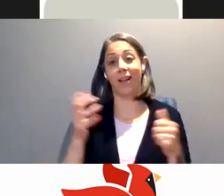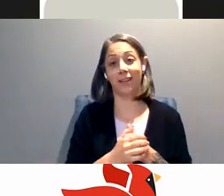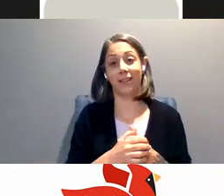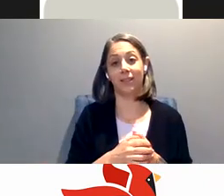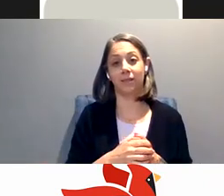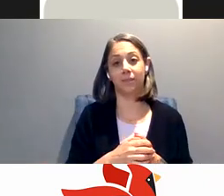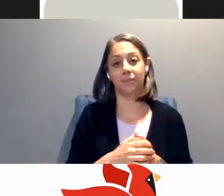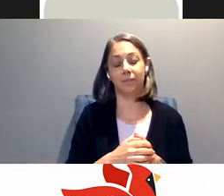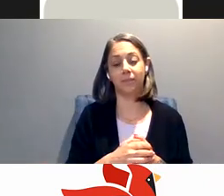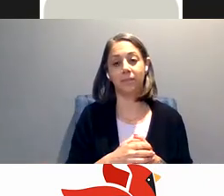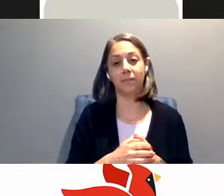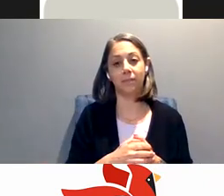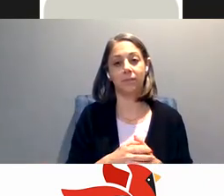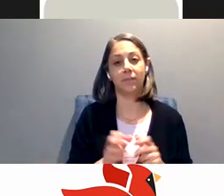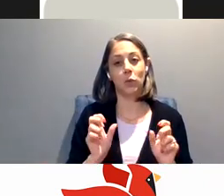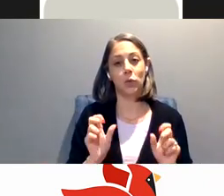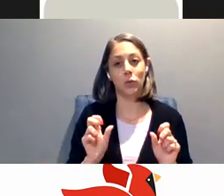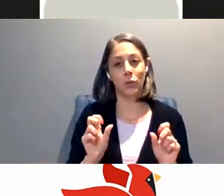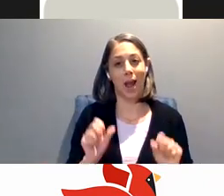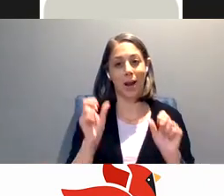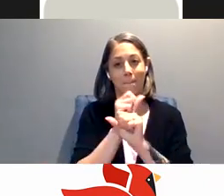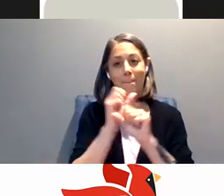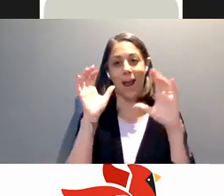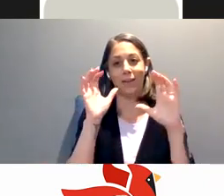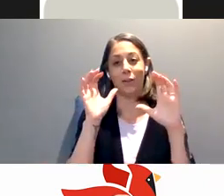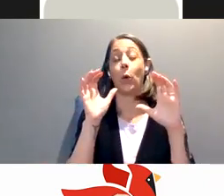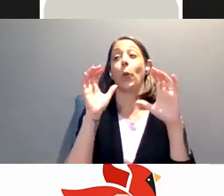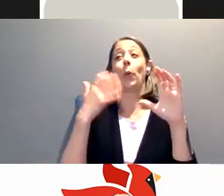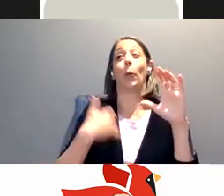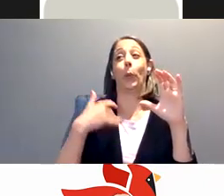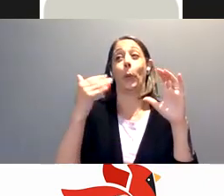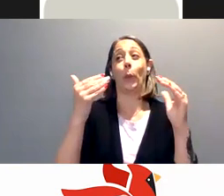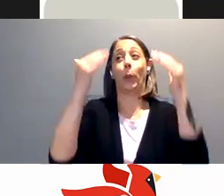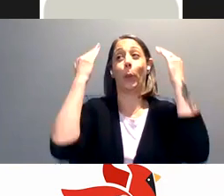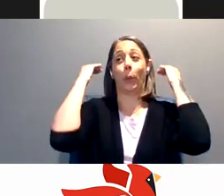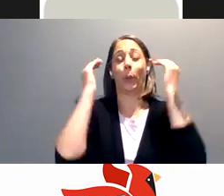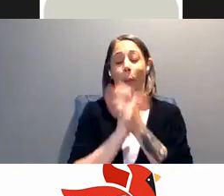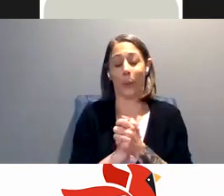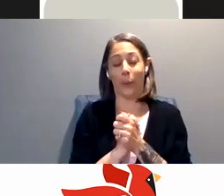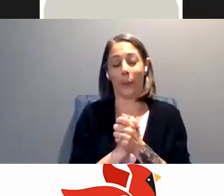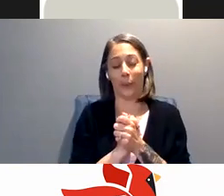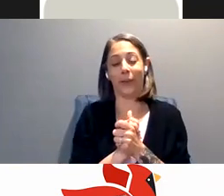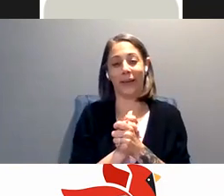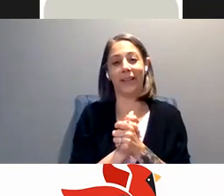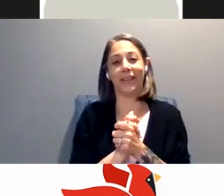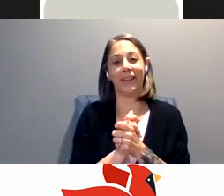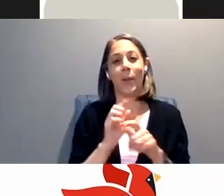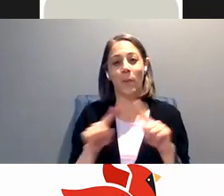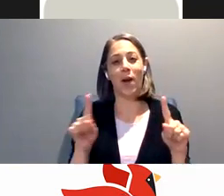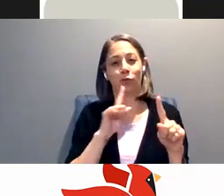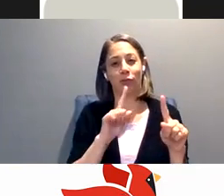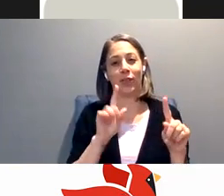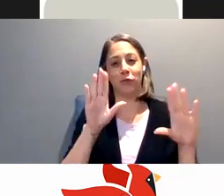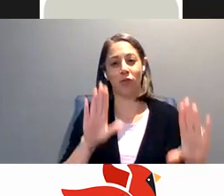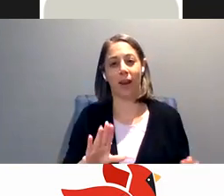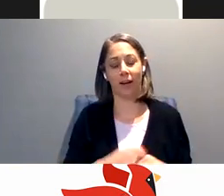that that's been quite the overload. But all in all, it's been great. We've